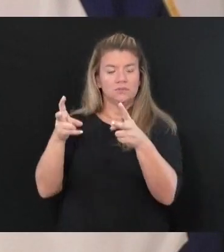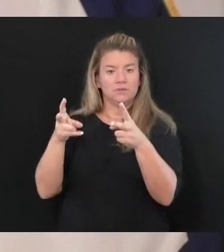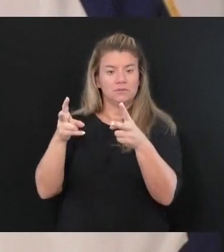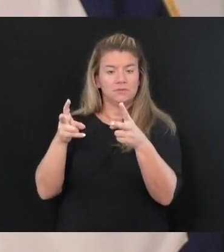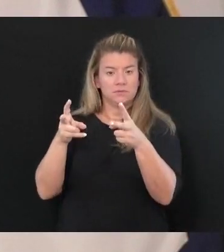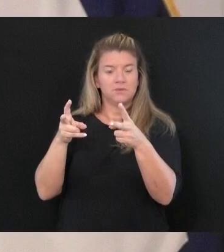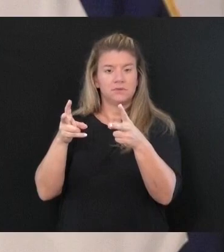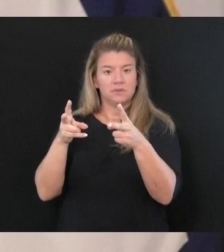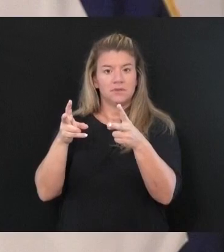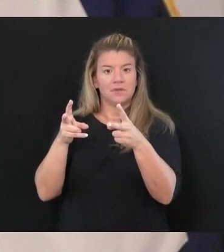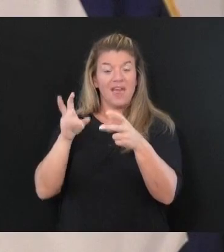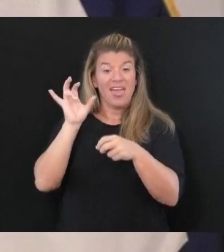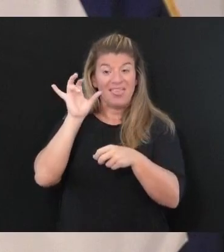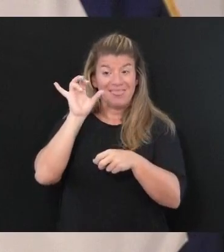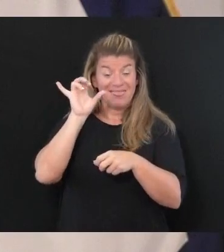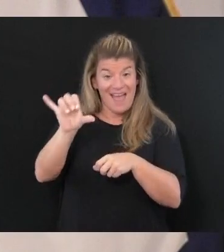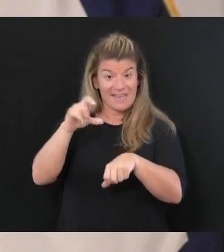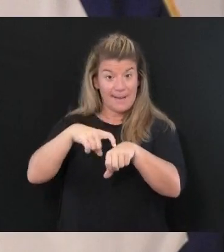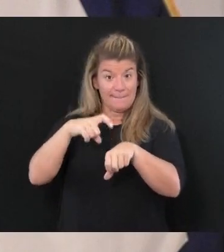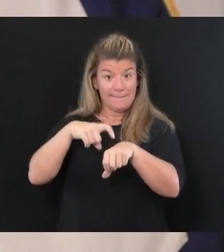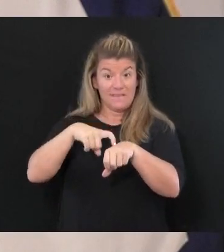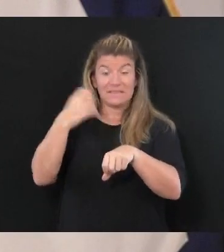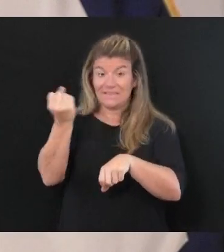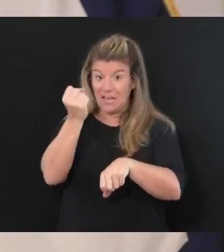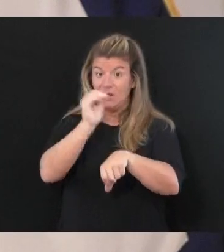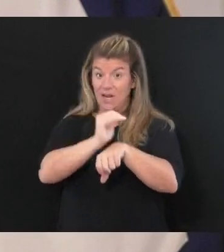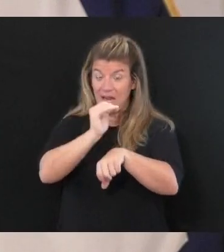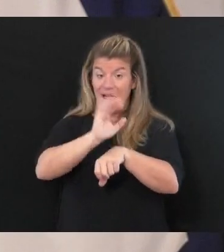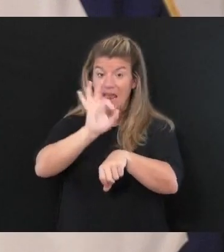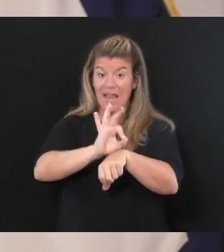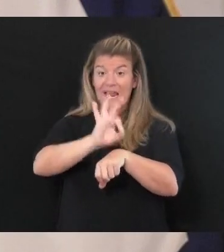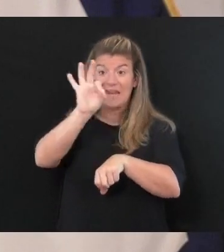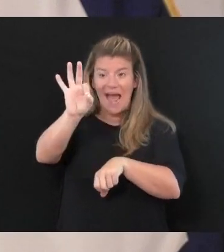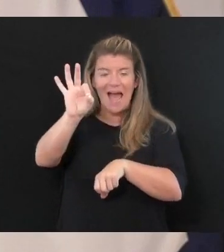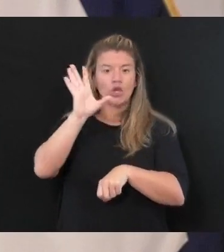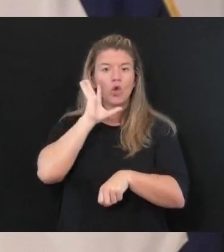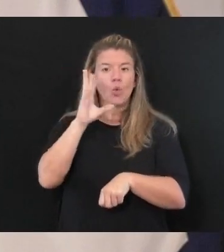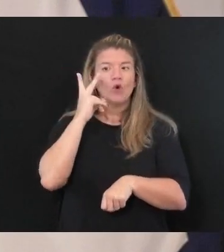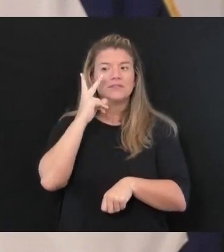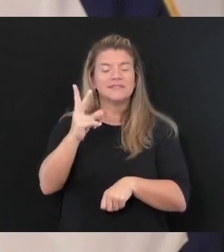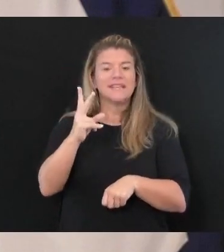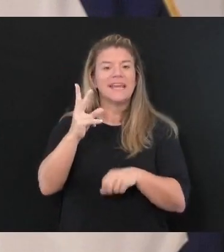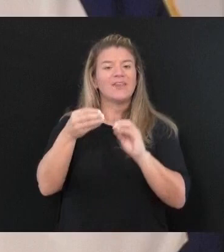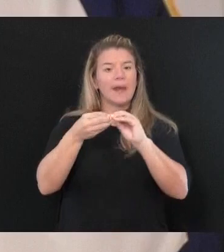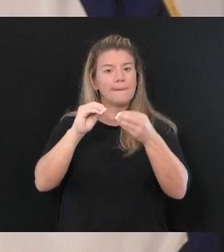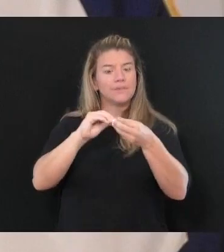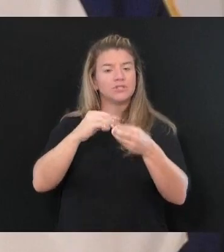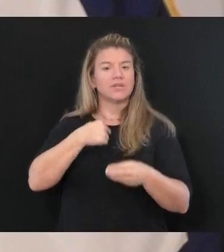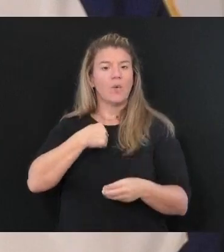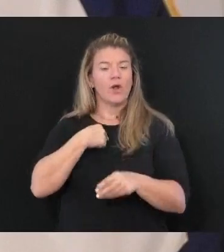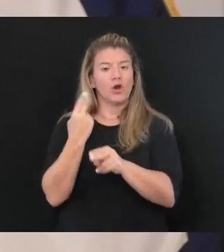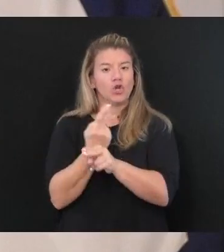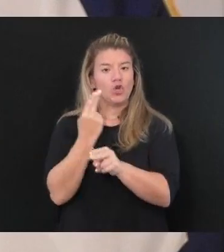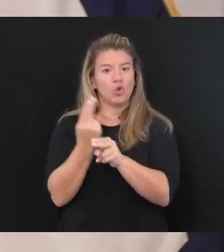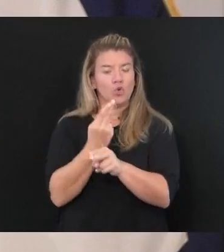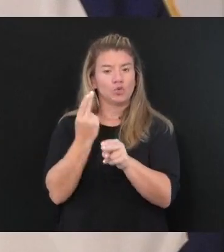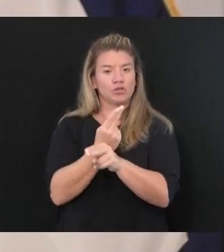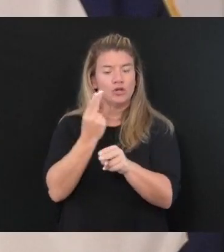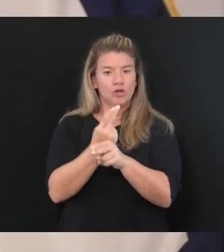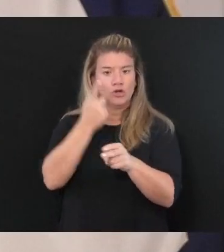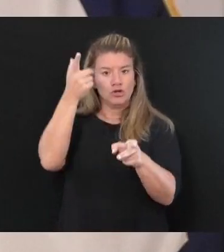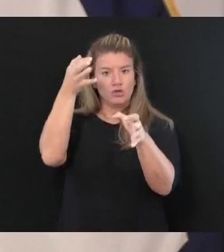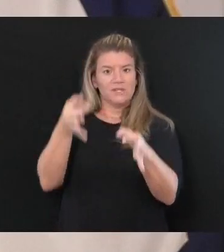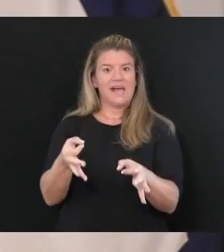we'll be posting at that point in time the rolling numbers that we will use to